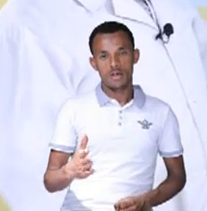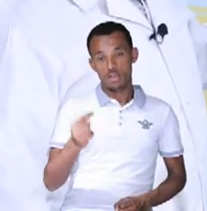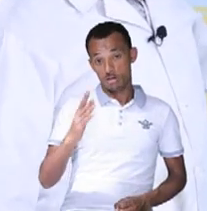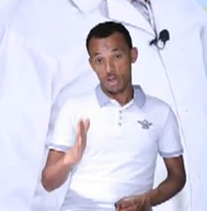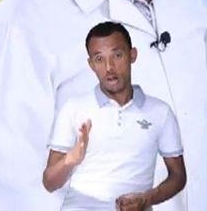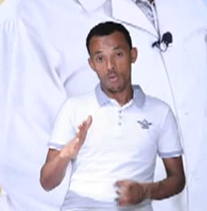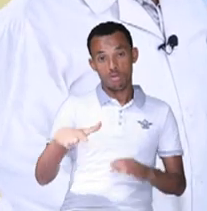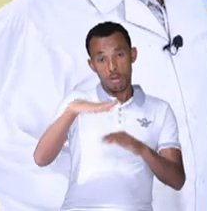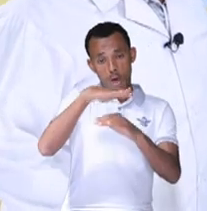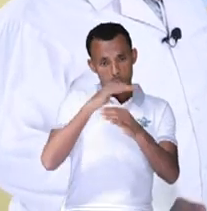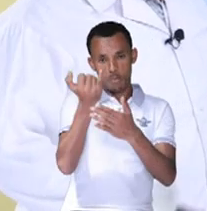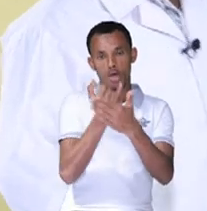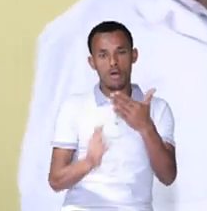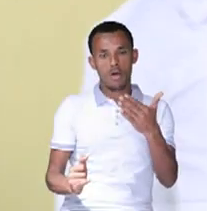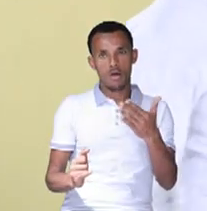on the above figure,